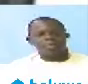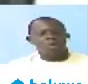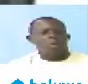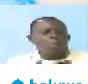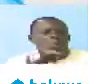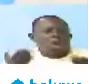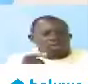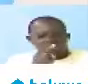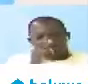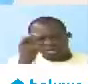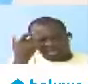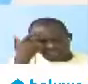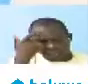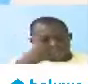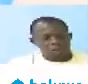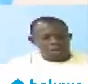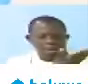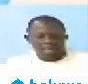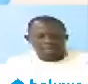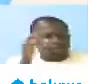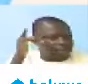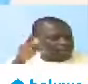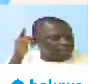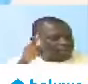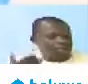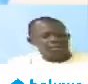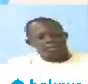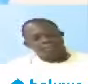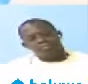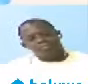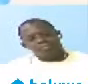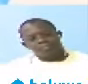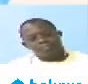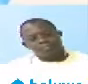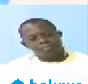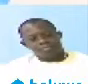want to leave? Ne azabo umiro na tekono elafta kaboje.